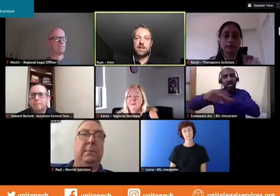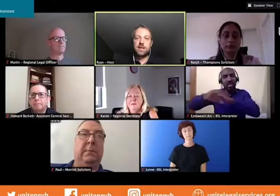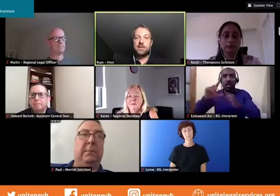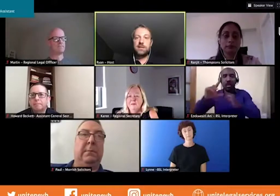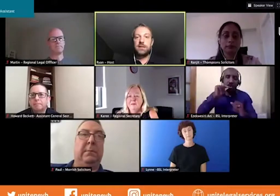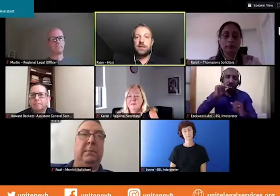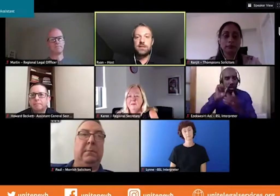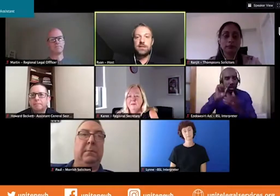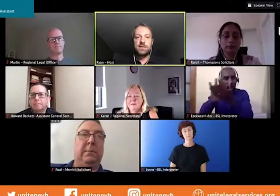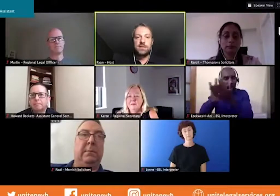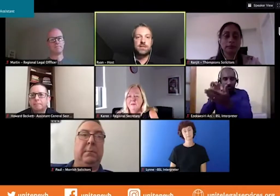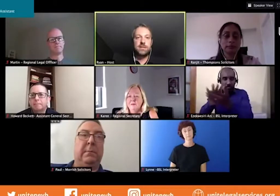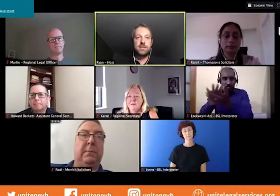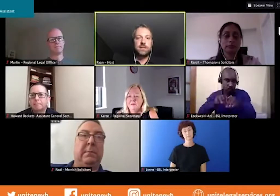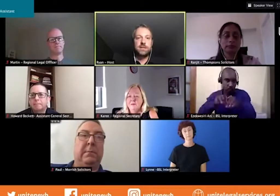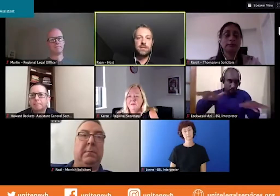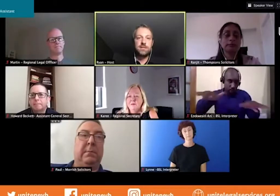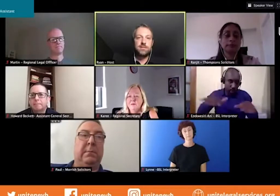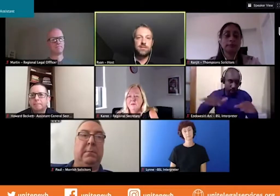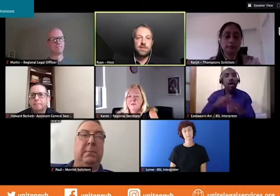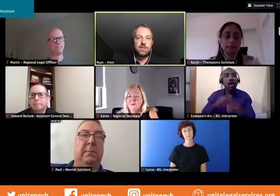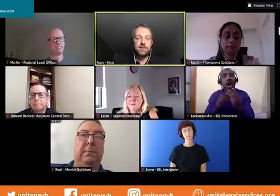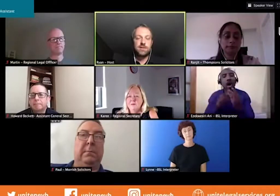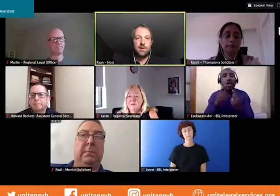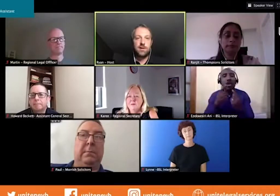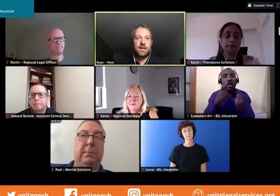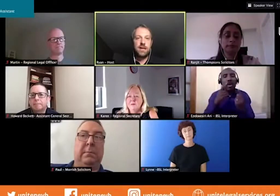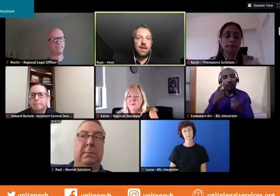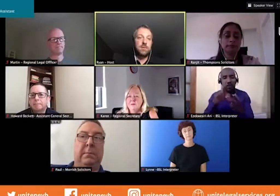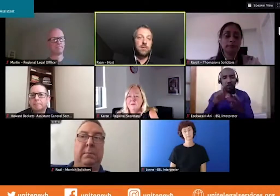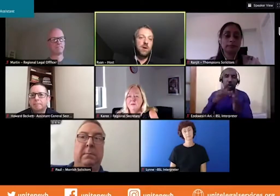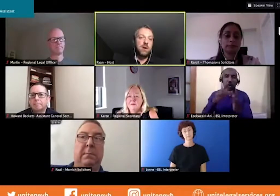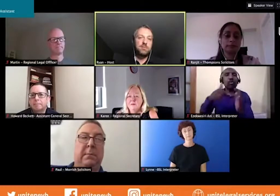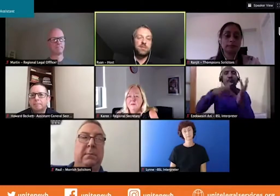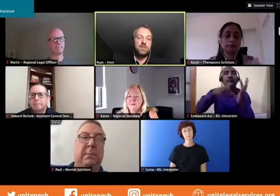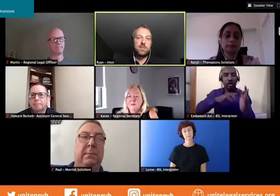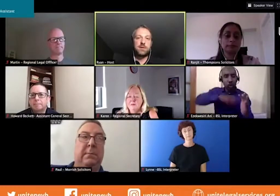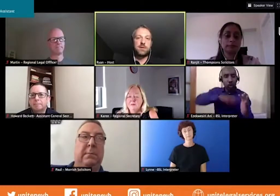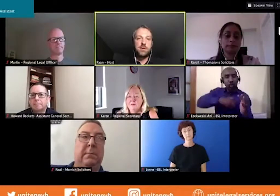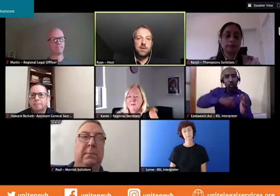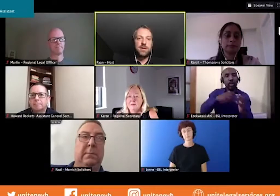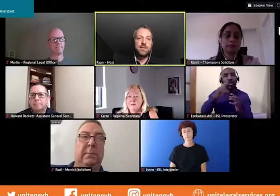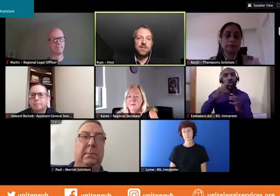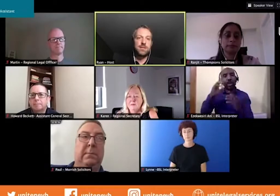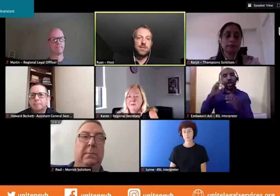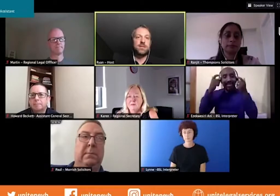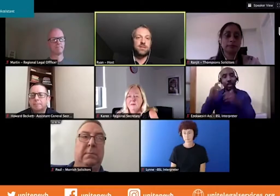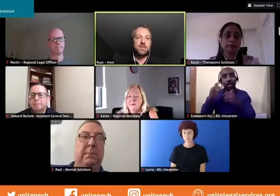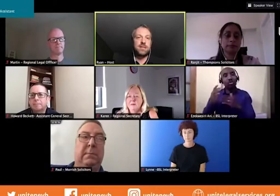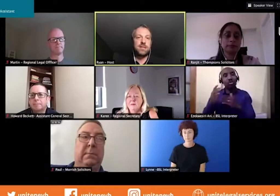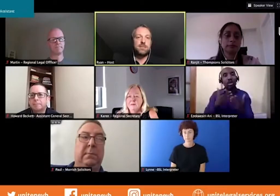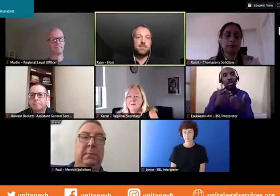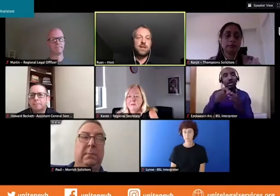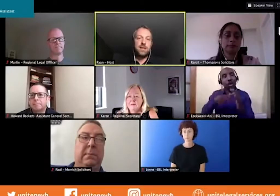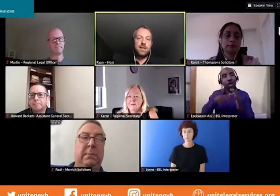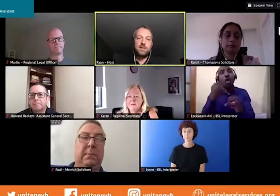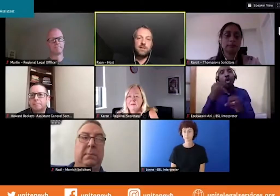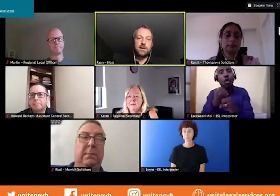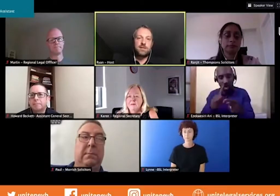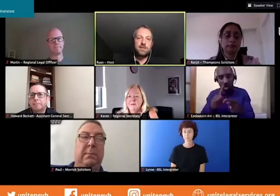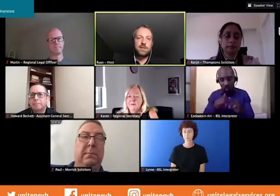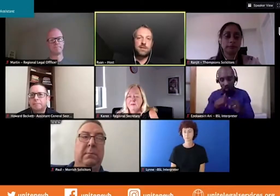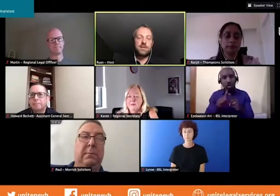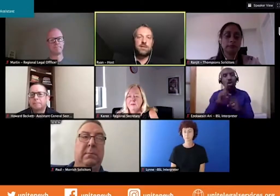at unitelegalservices.org. If you want more information about coronavirus and the job retention scheme, then you can go to